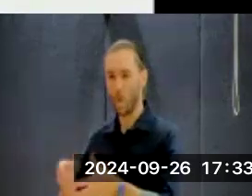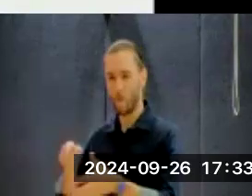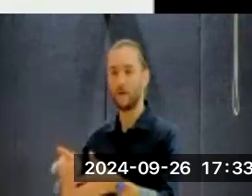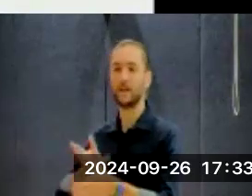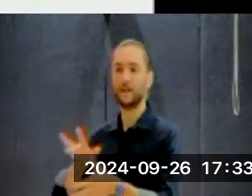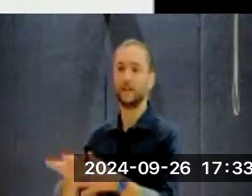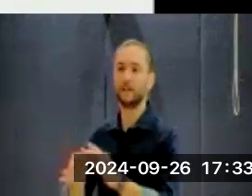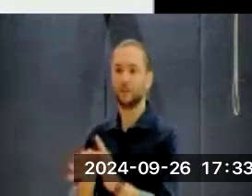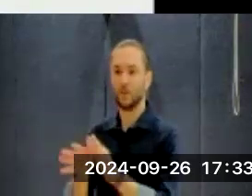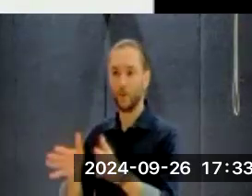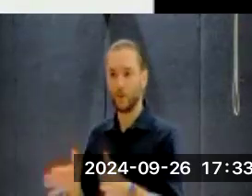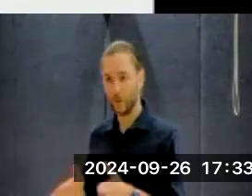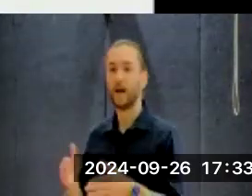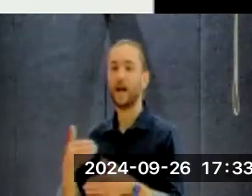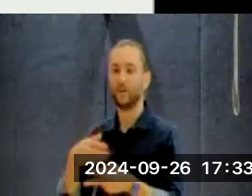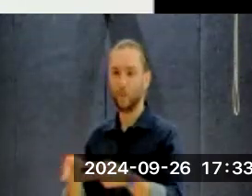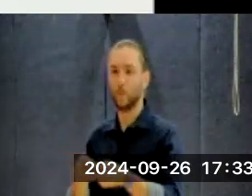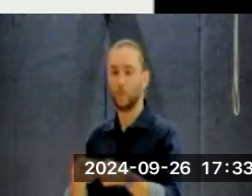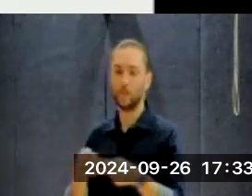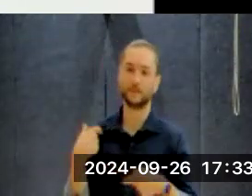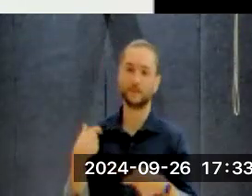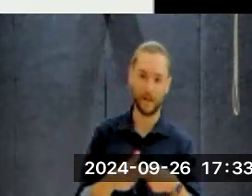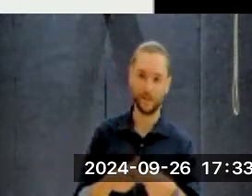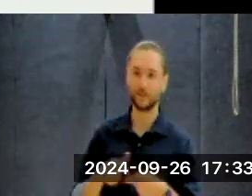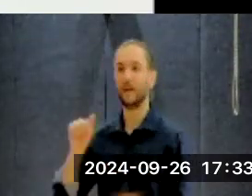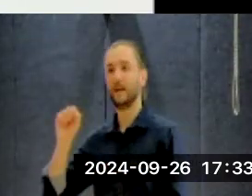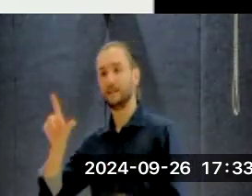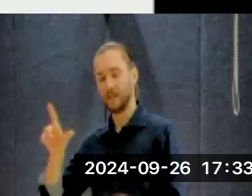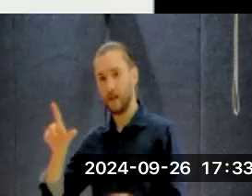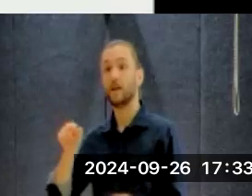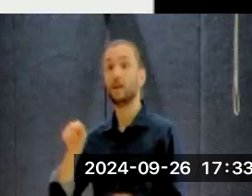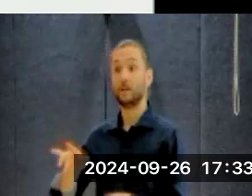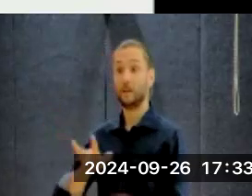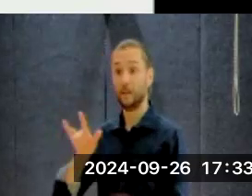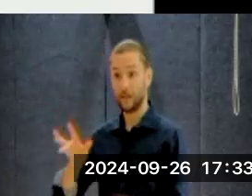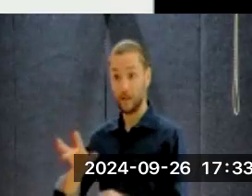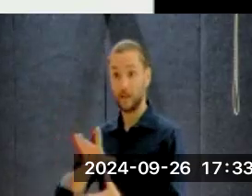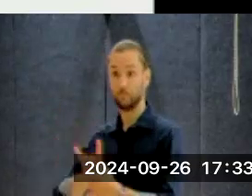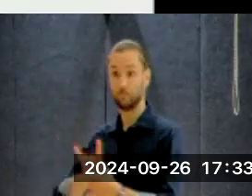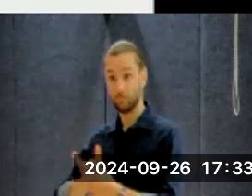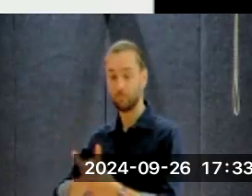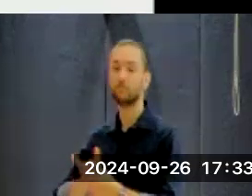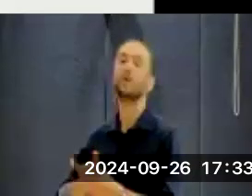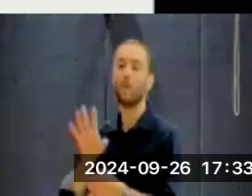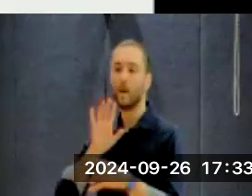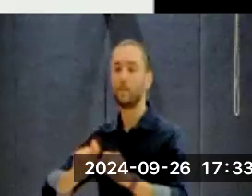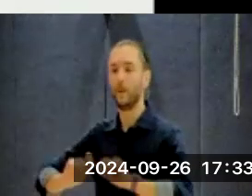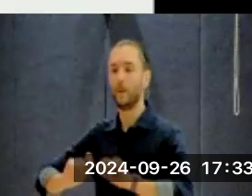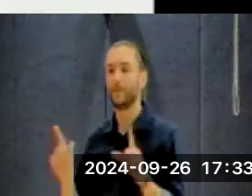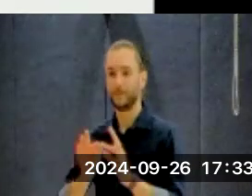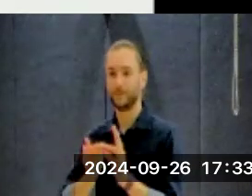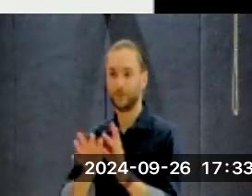the Spanish or ASL channel. After selecting your language, you will automatically switch to the interpreter's channel for that